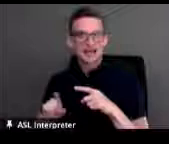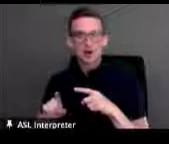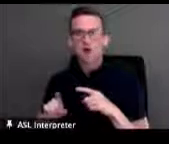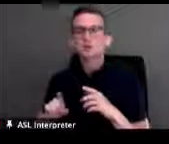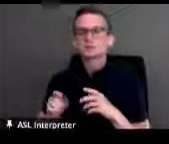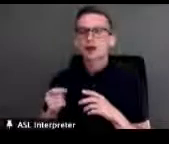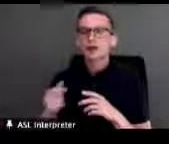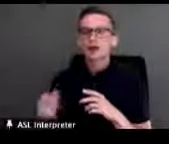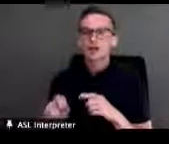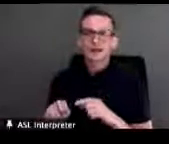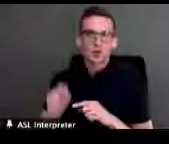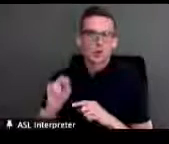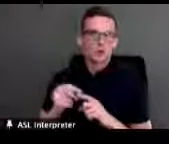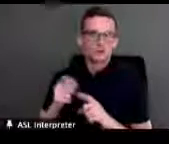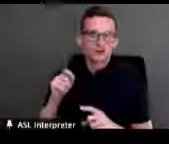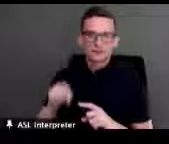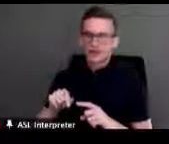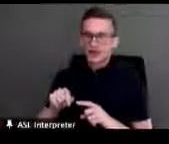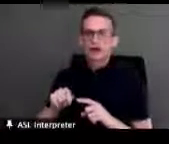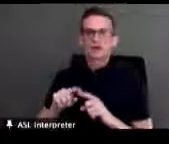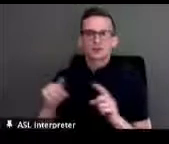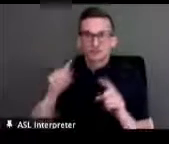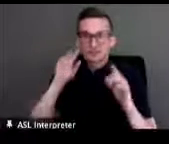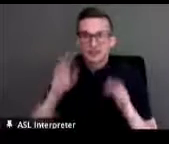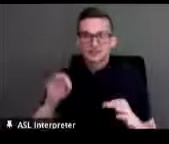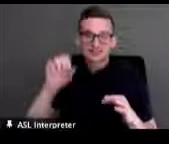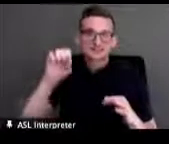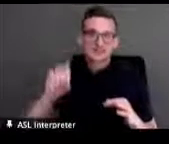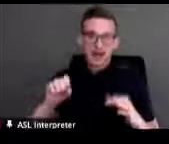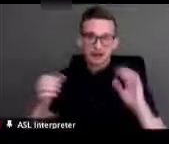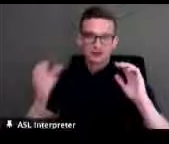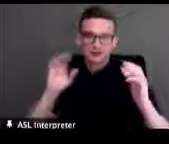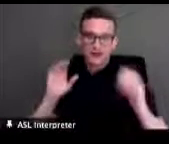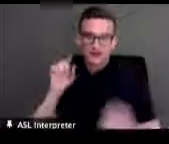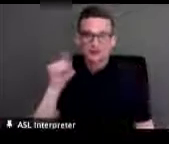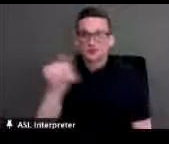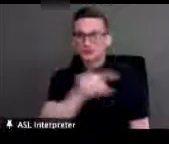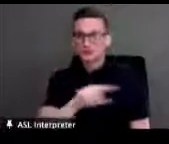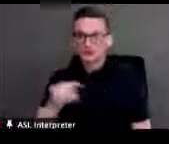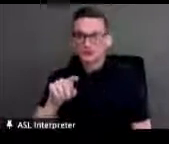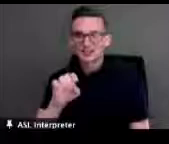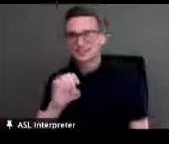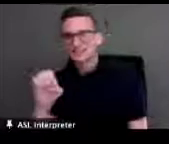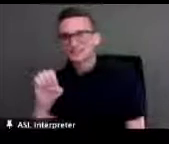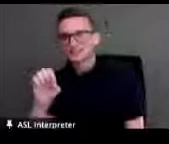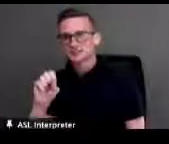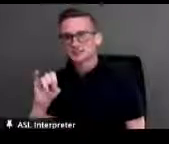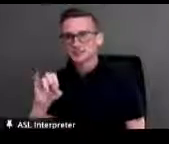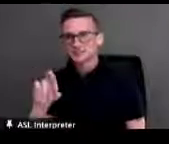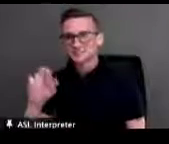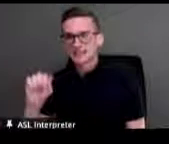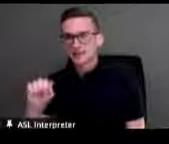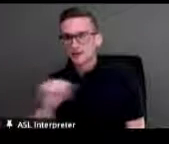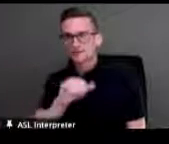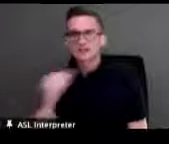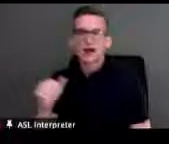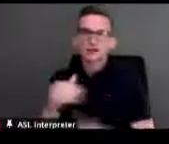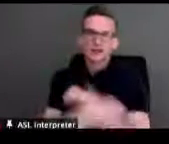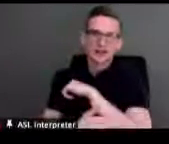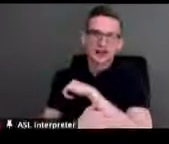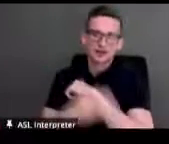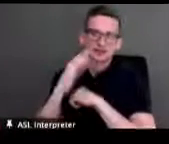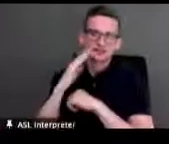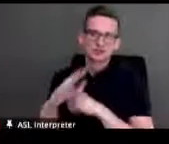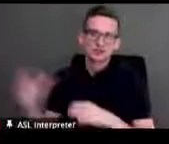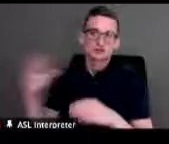north of there, but definitely south of you all in the Eastern Sierras and in the counties that we'll be covering today. I just want